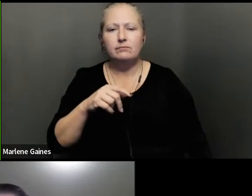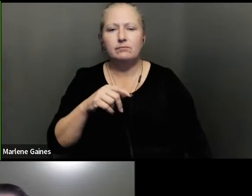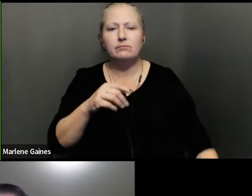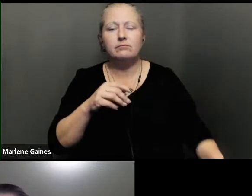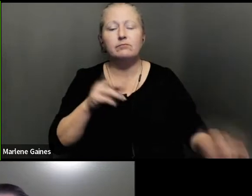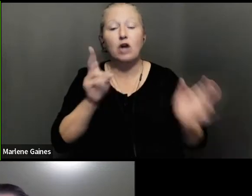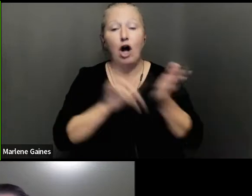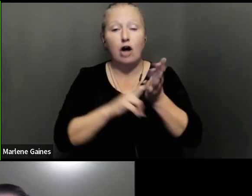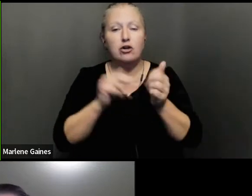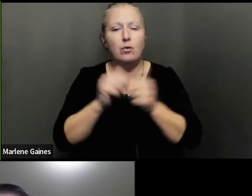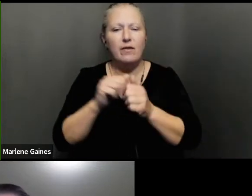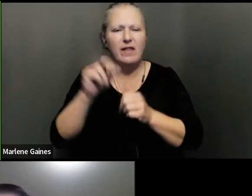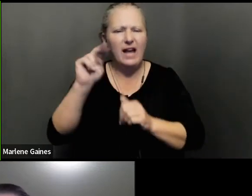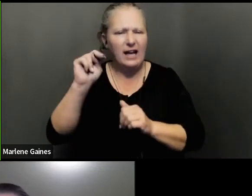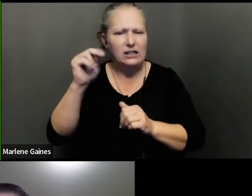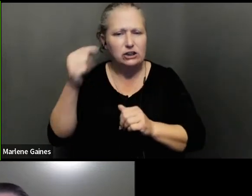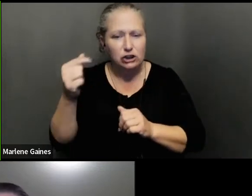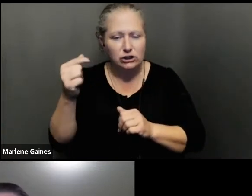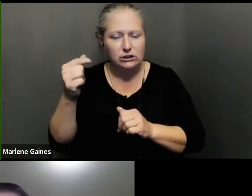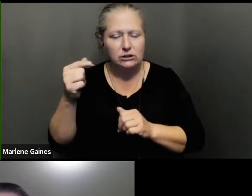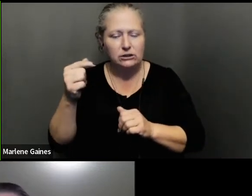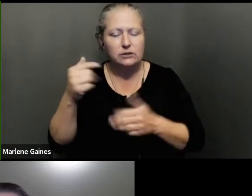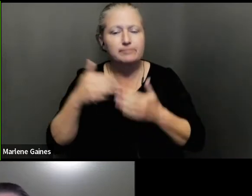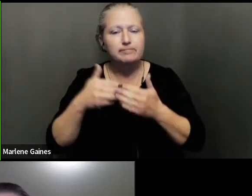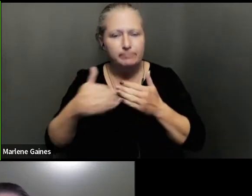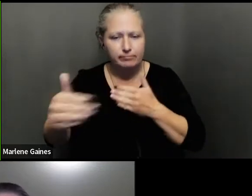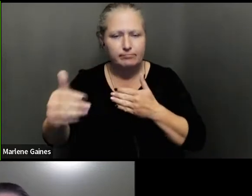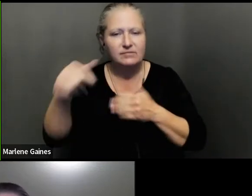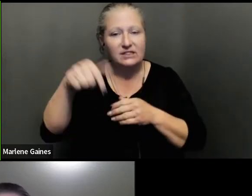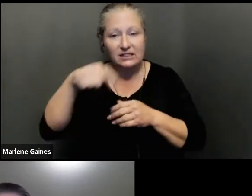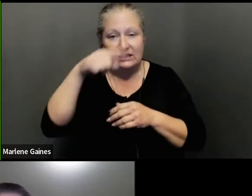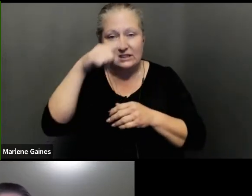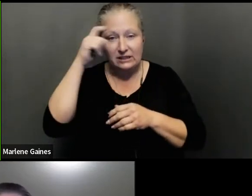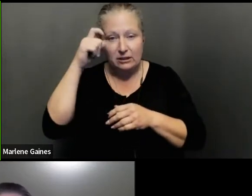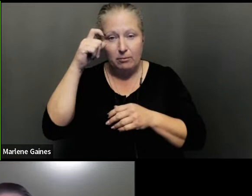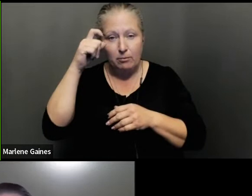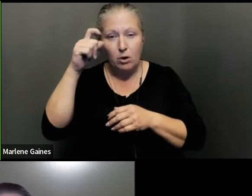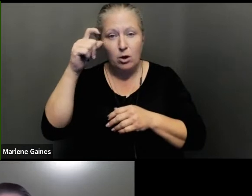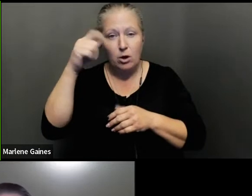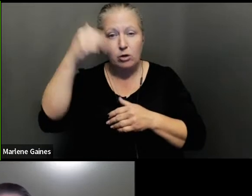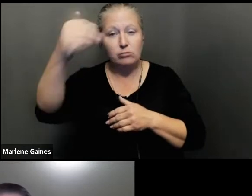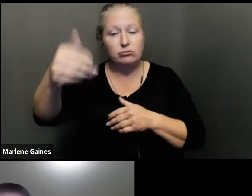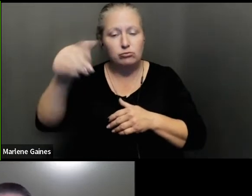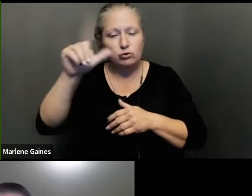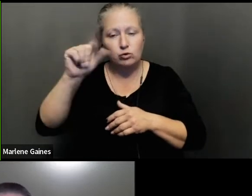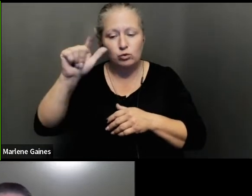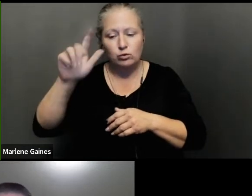NG to move forward for the summer of 2024.